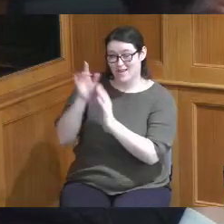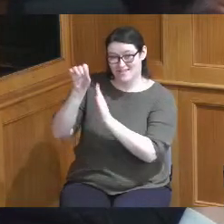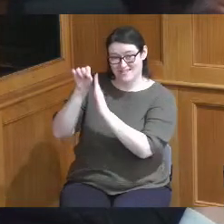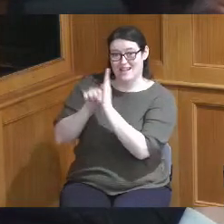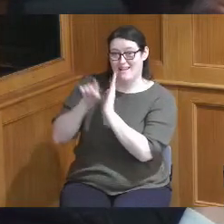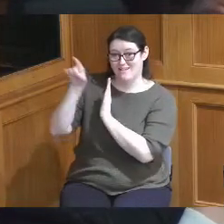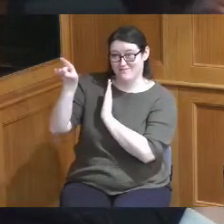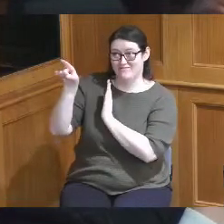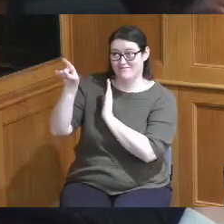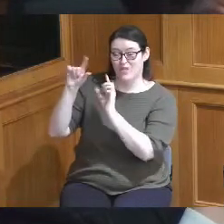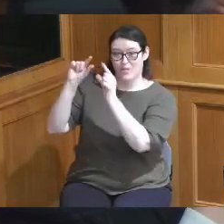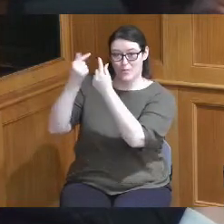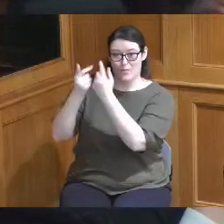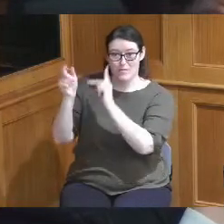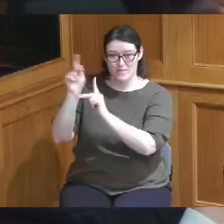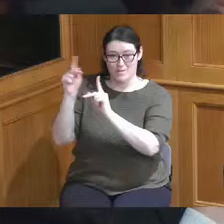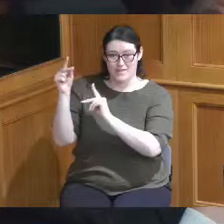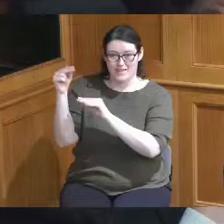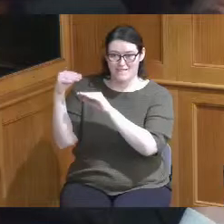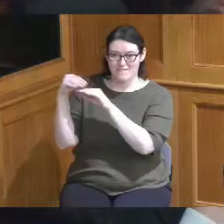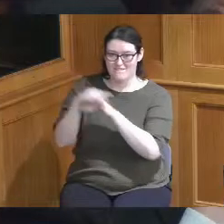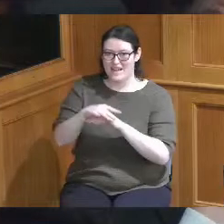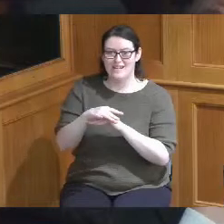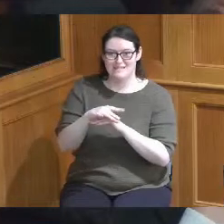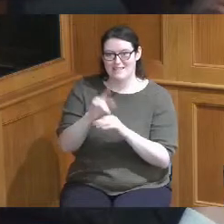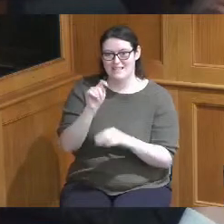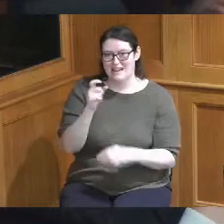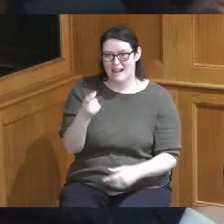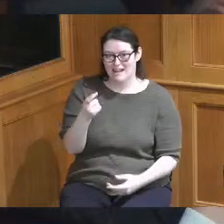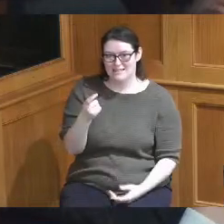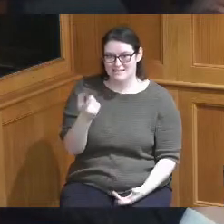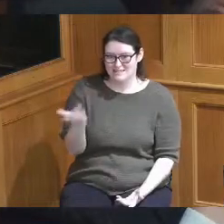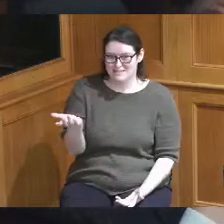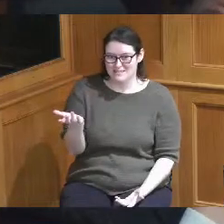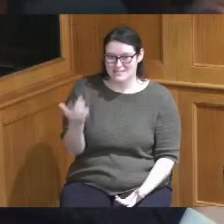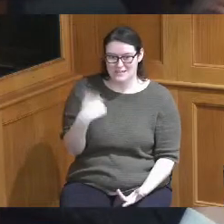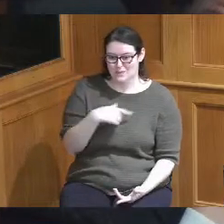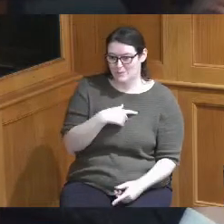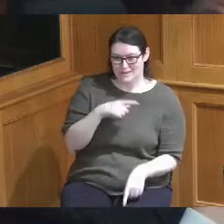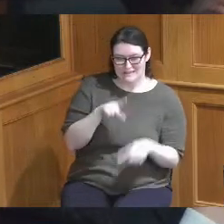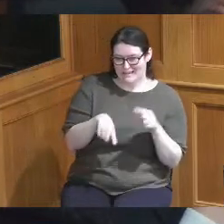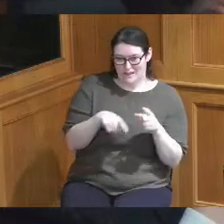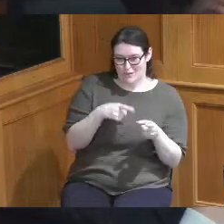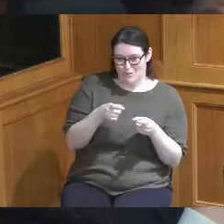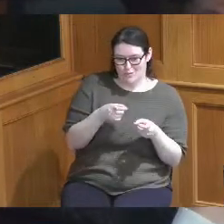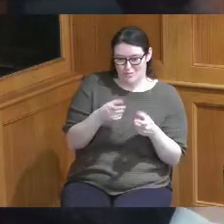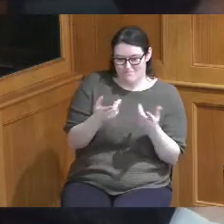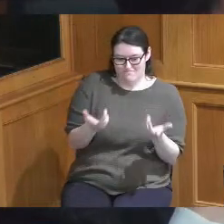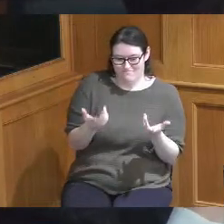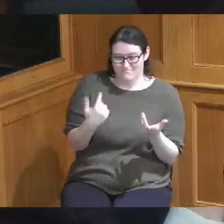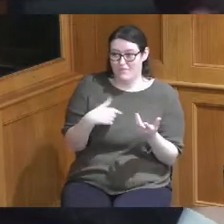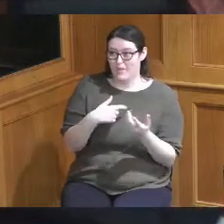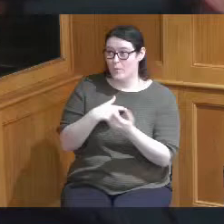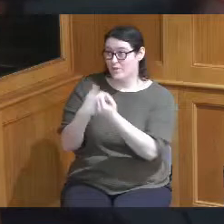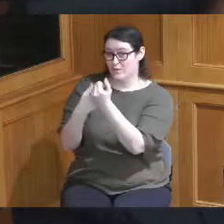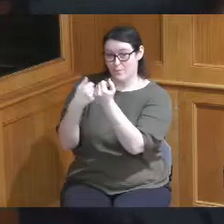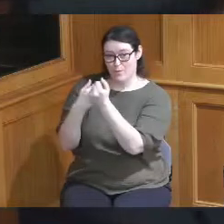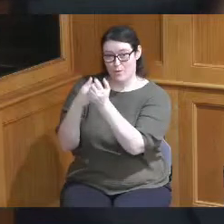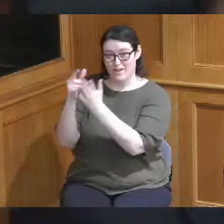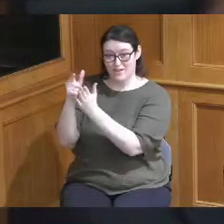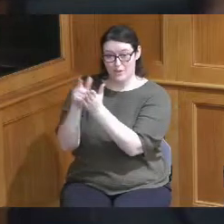of people that have influence about property taxes. We have said that we are supporting